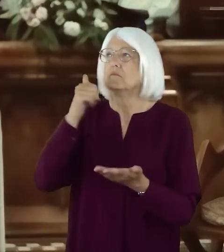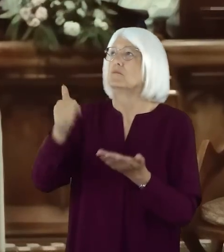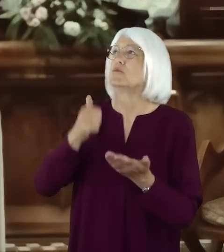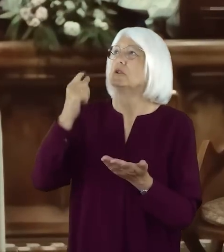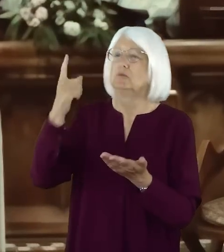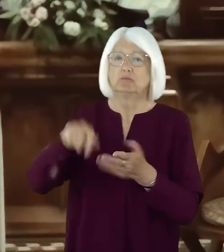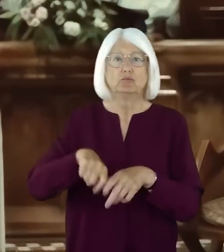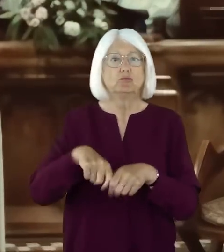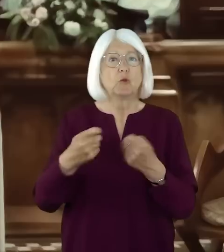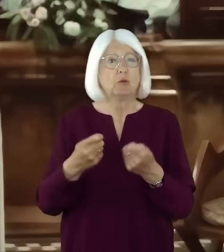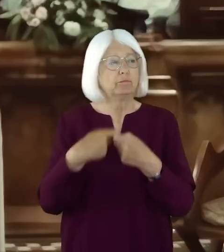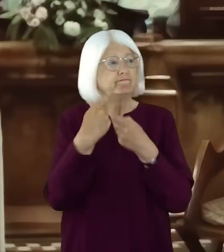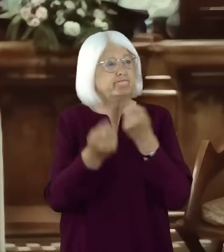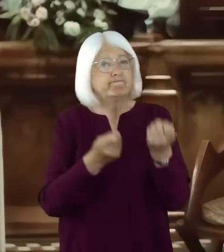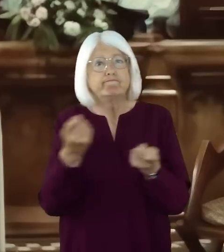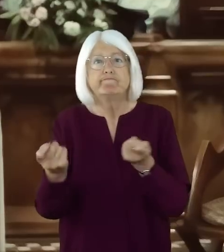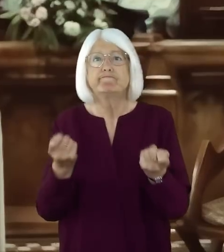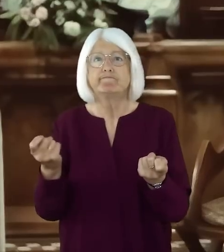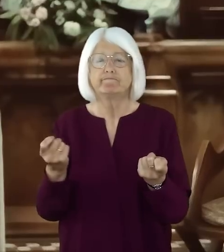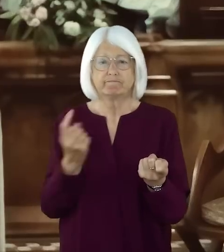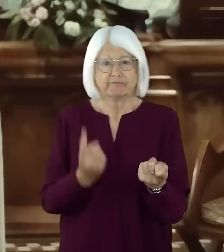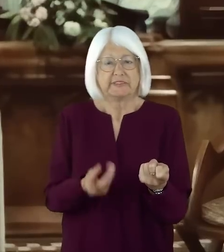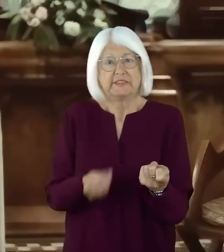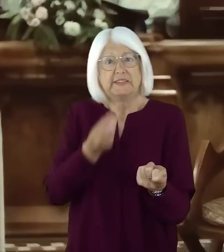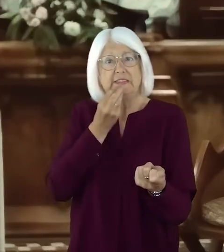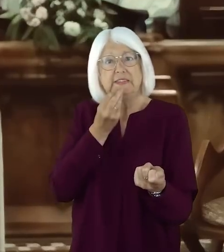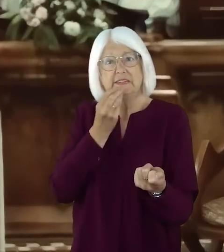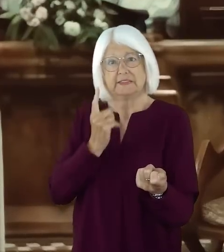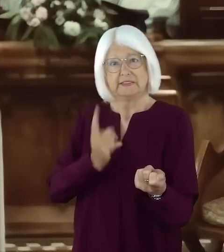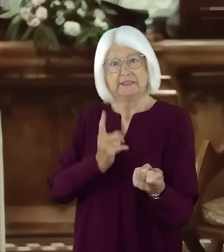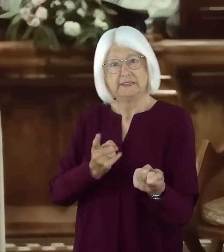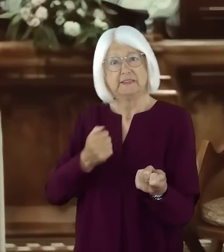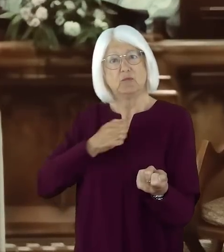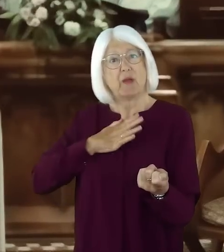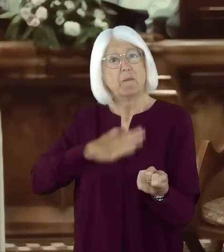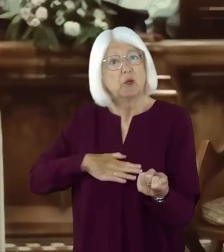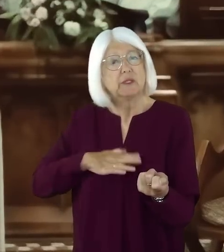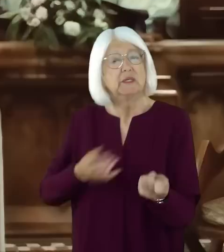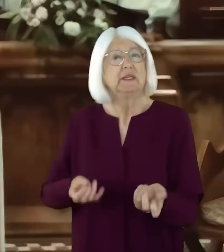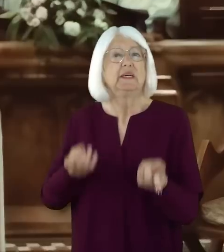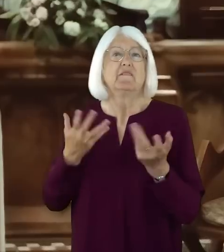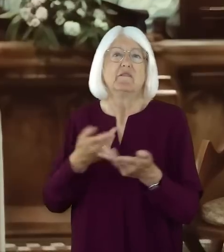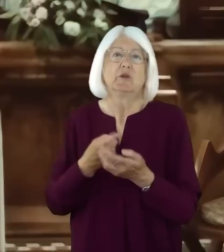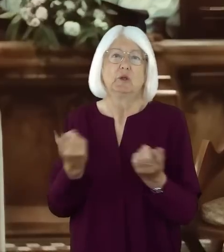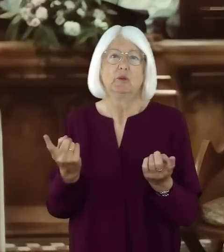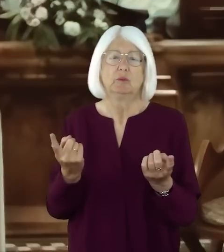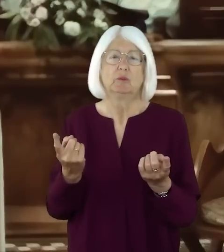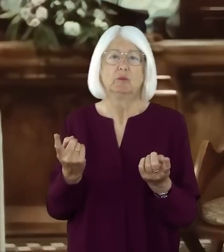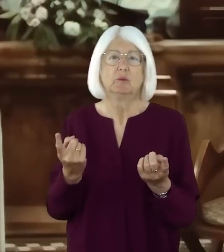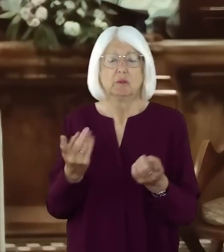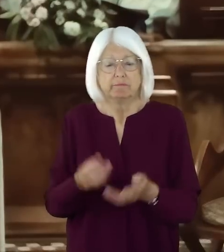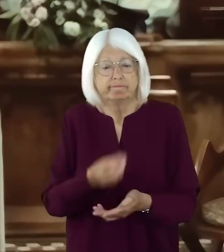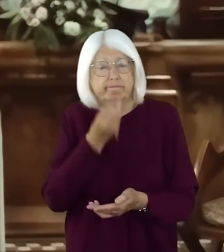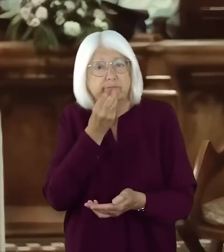you. He broke the bread, gave it to them, and said, "Take, eat. This is my body, which is given for